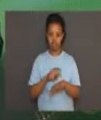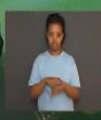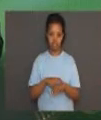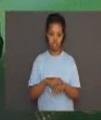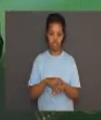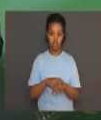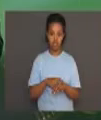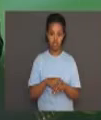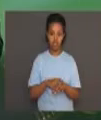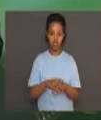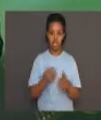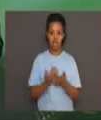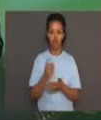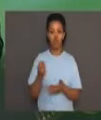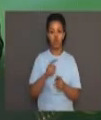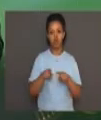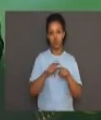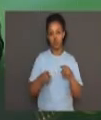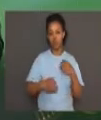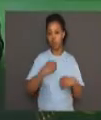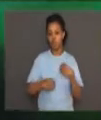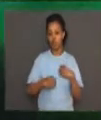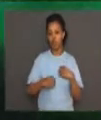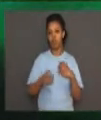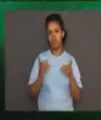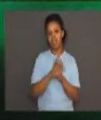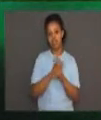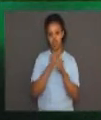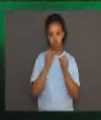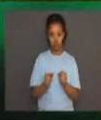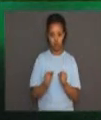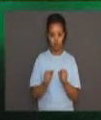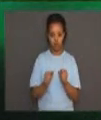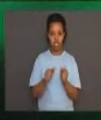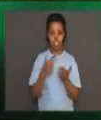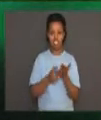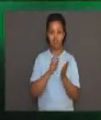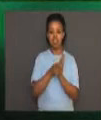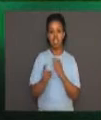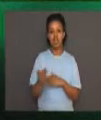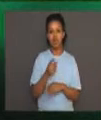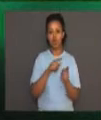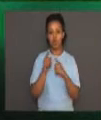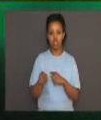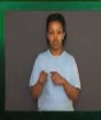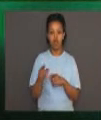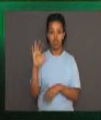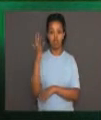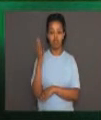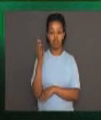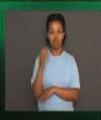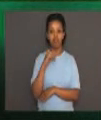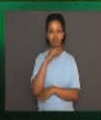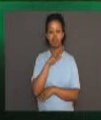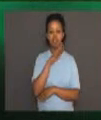new varieties of the organism can be produced. An example of this is the wild